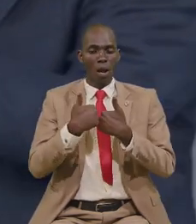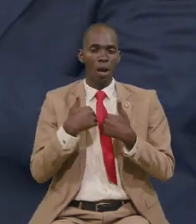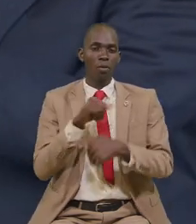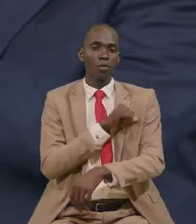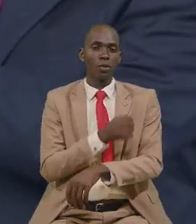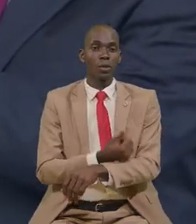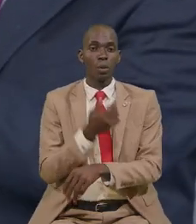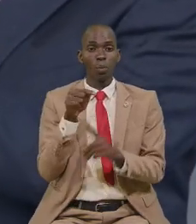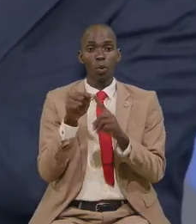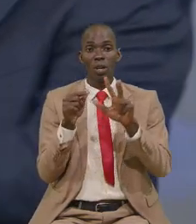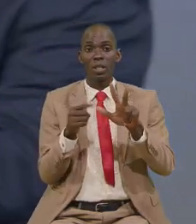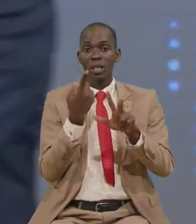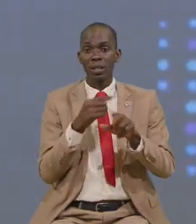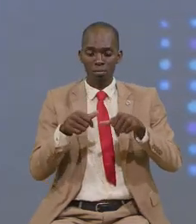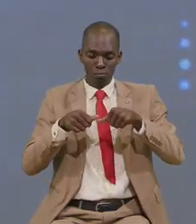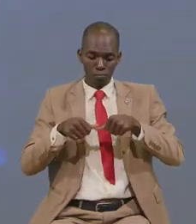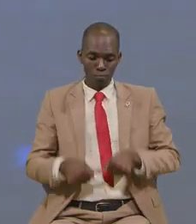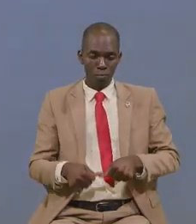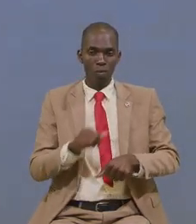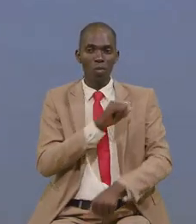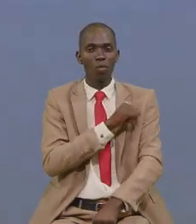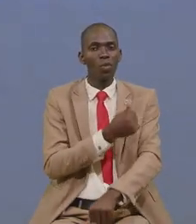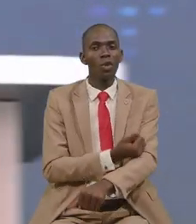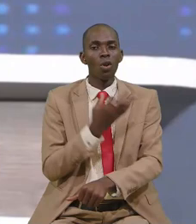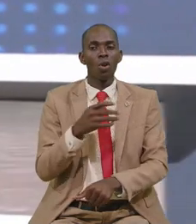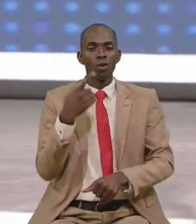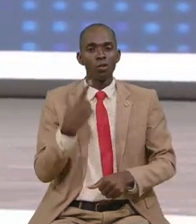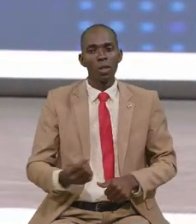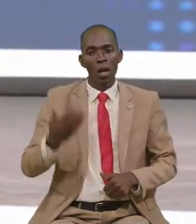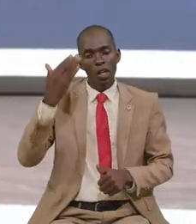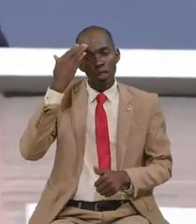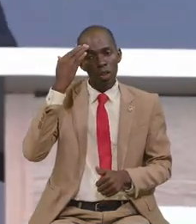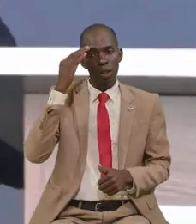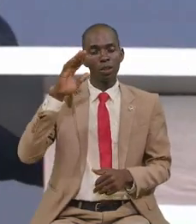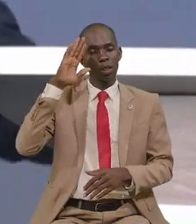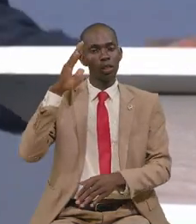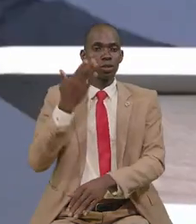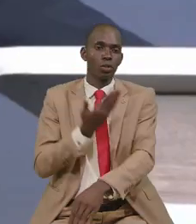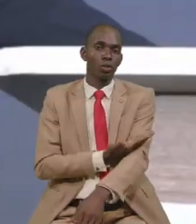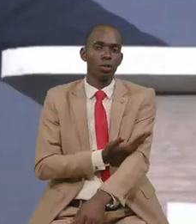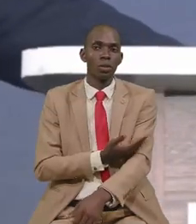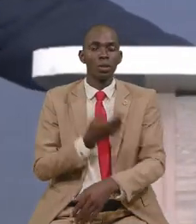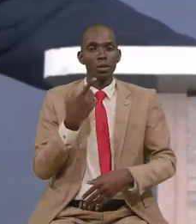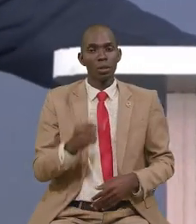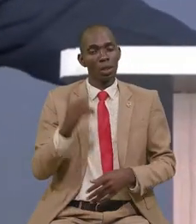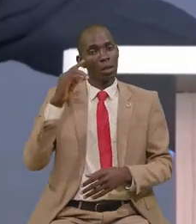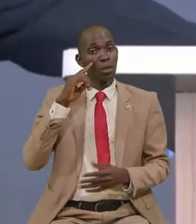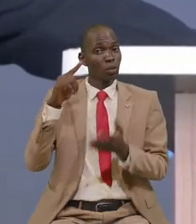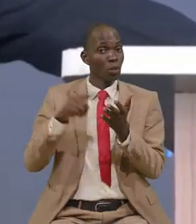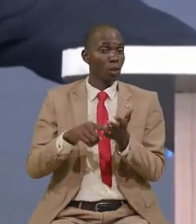permanent authorization of the acknowledged Son. The acknowledged Son. The